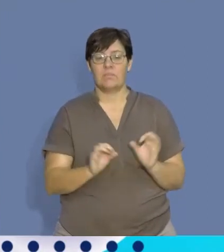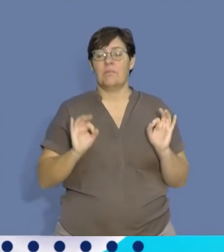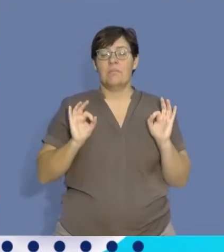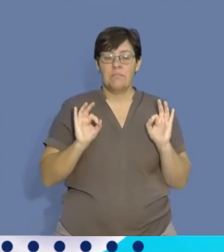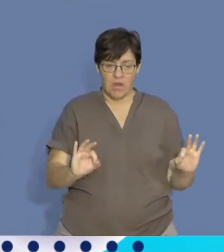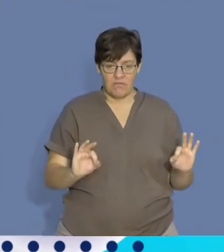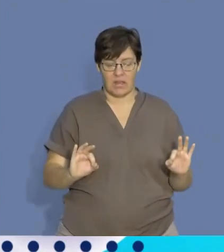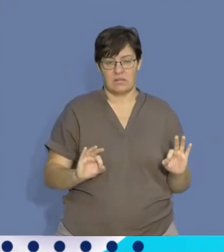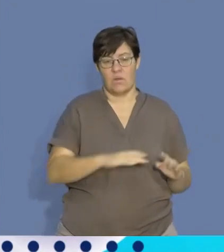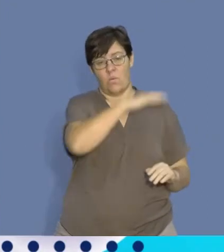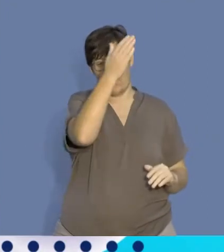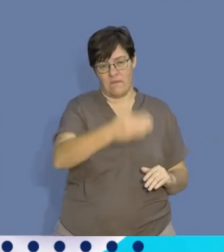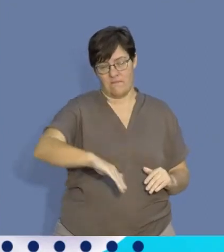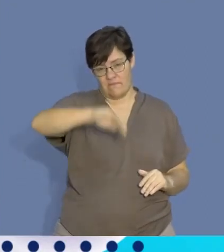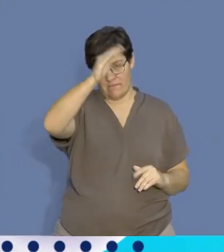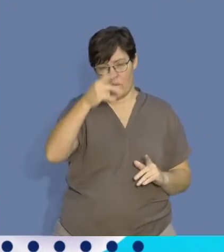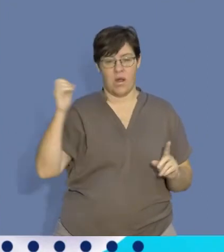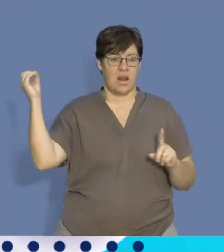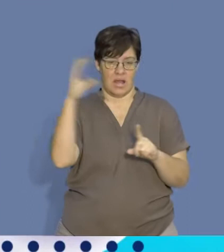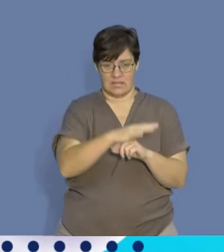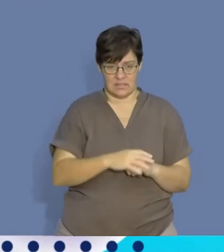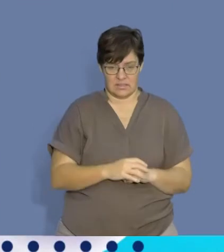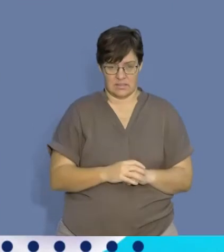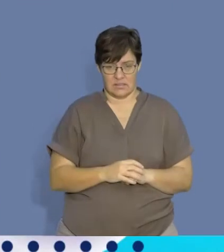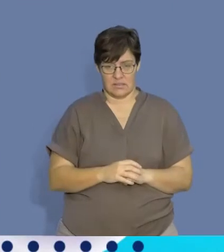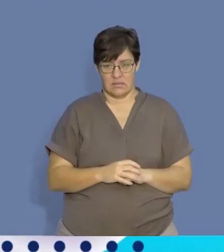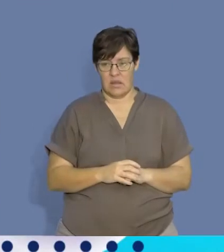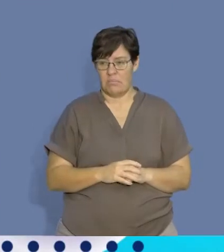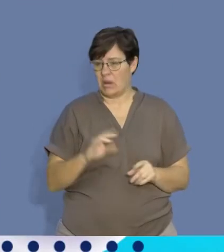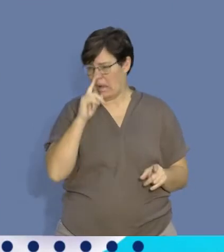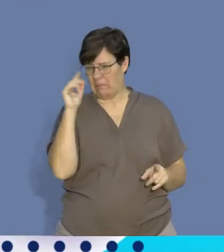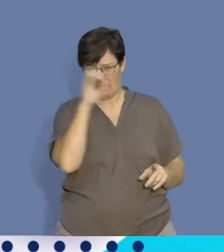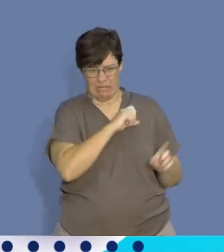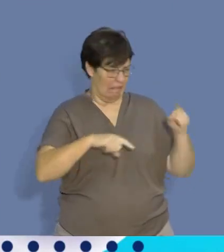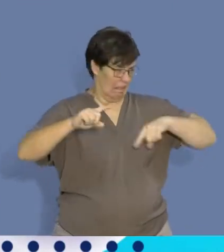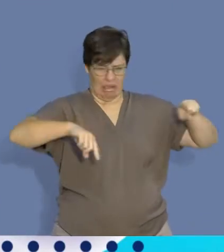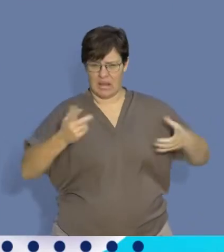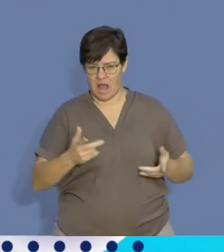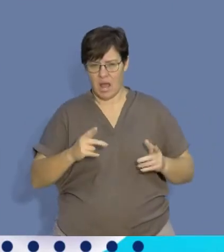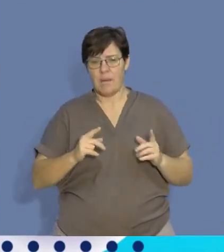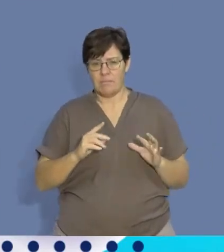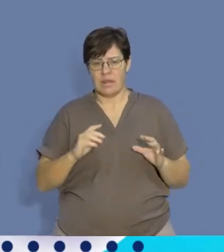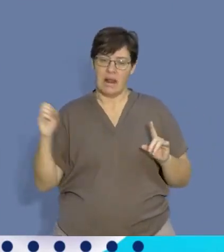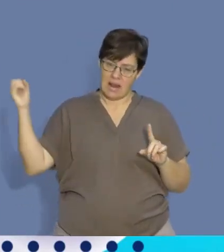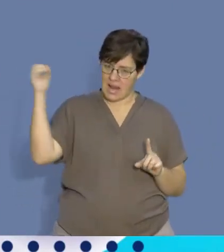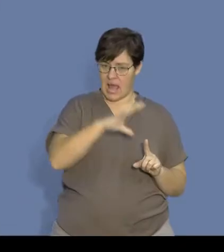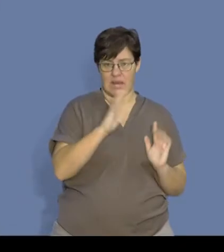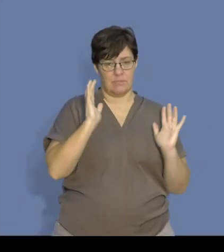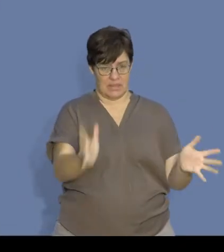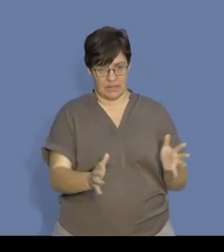waves because we're looking at light. We're not going to look at waves that do all sorts of weird and wonderful things because we don't want to.